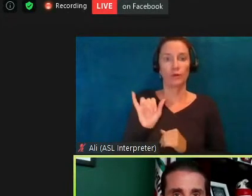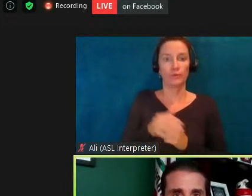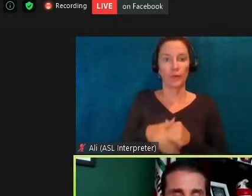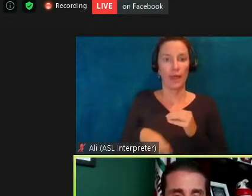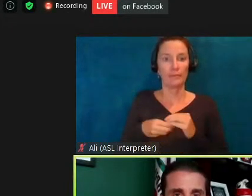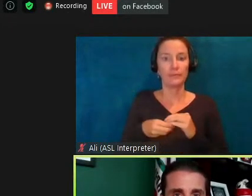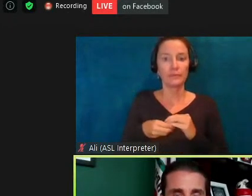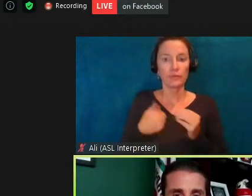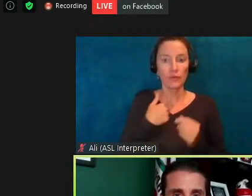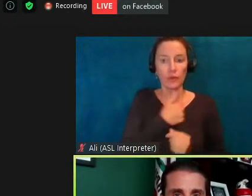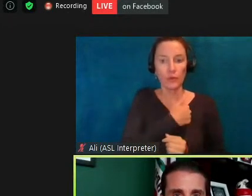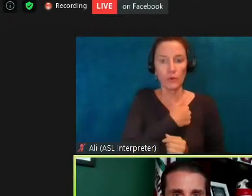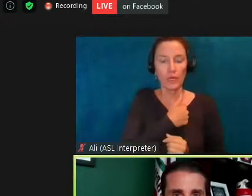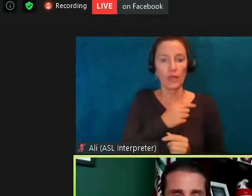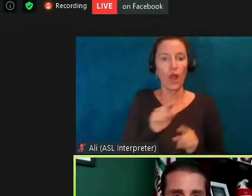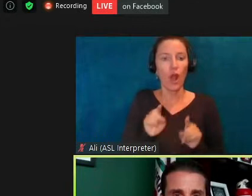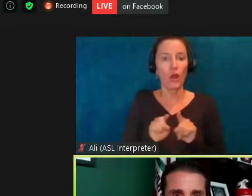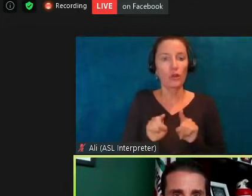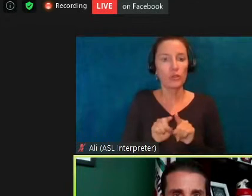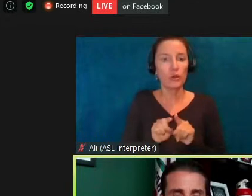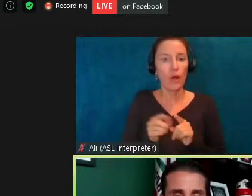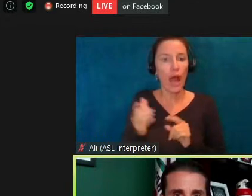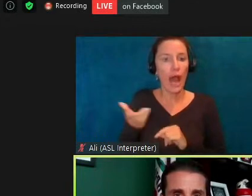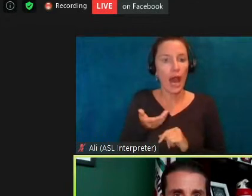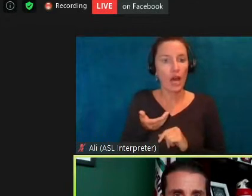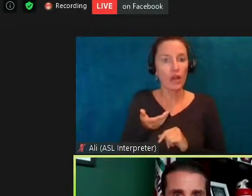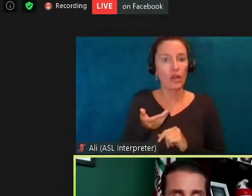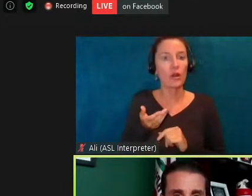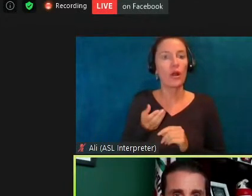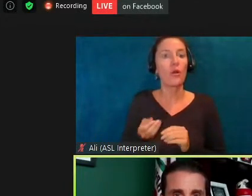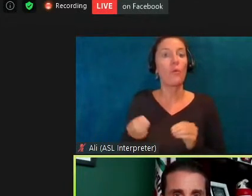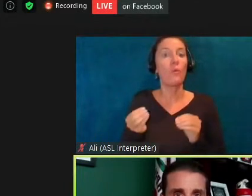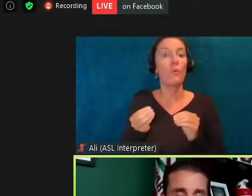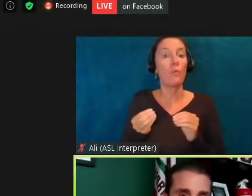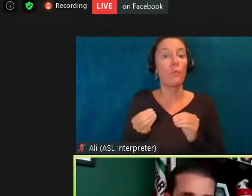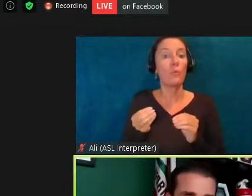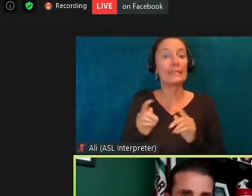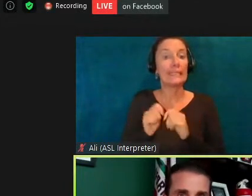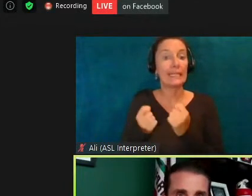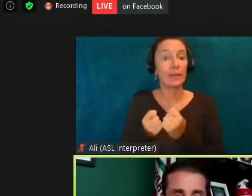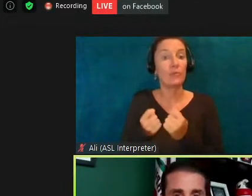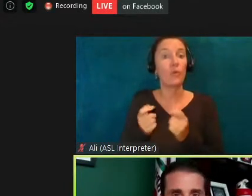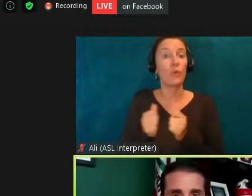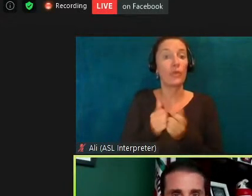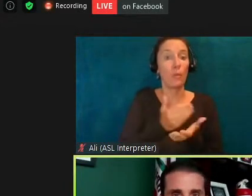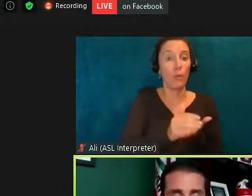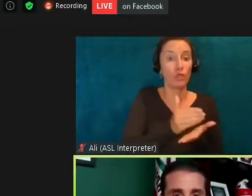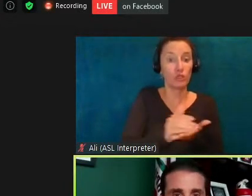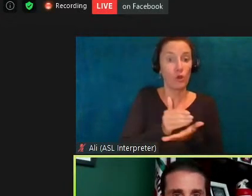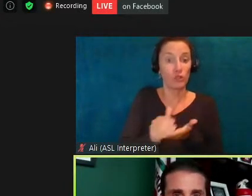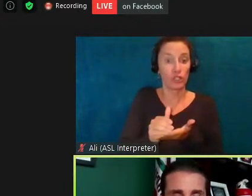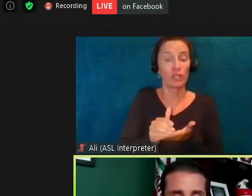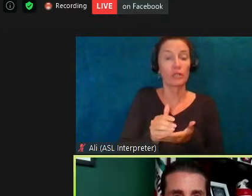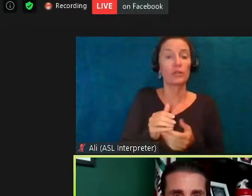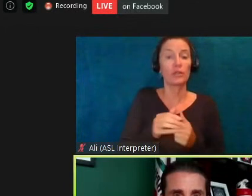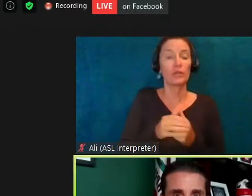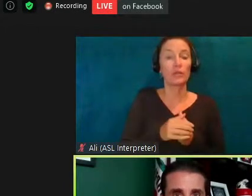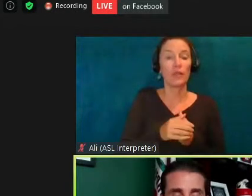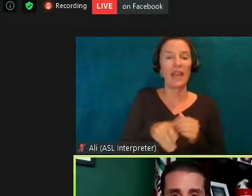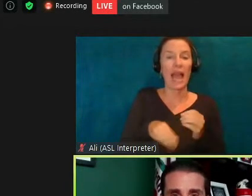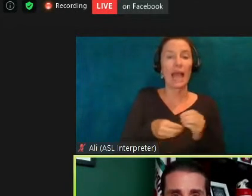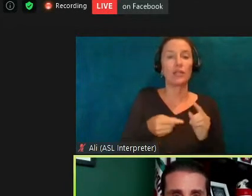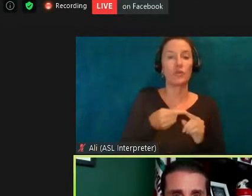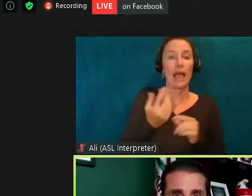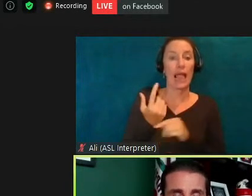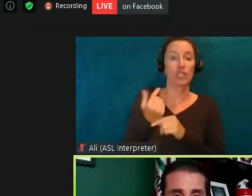we also have hired on additional bulldozer teams in last year's budget. But what we know is this.